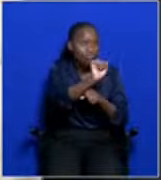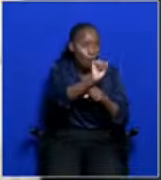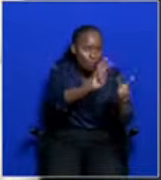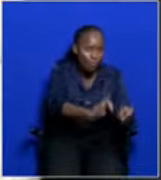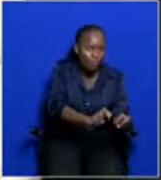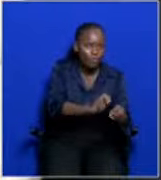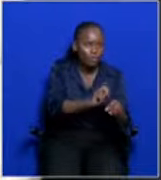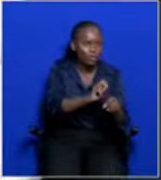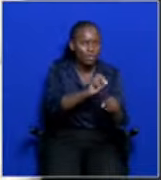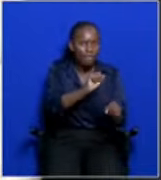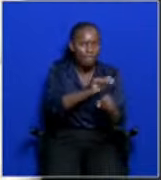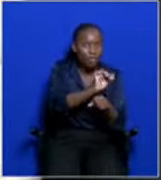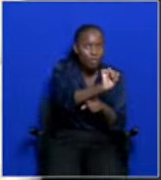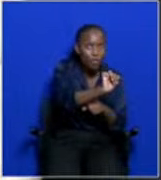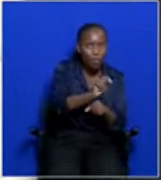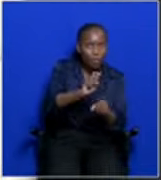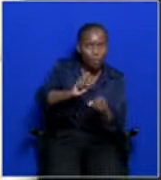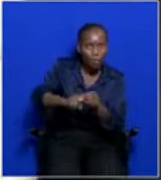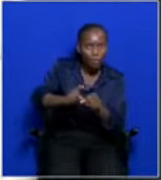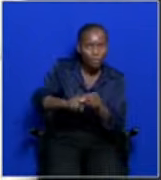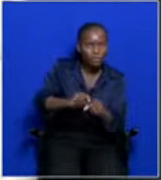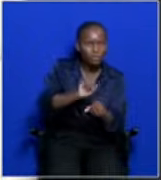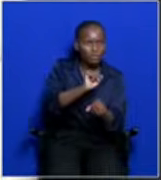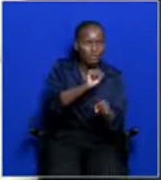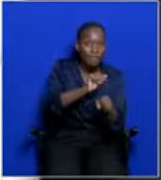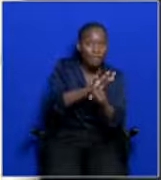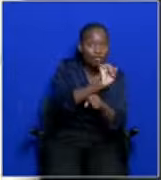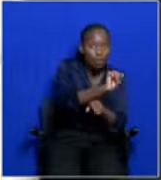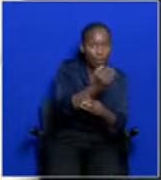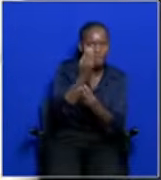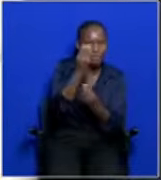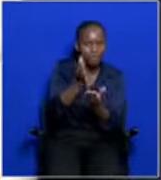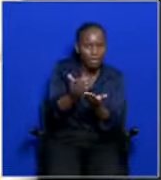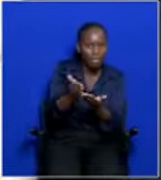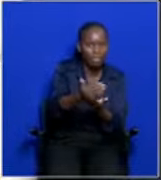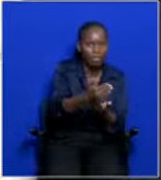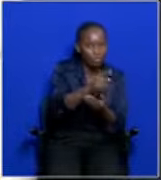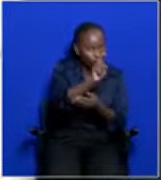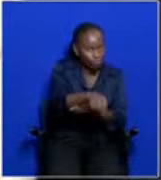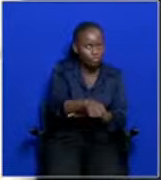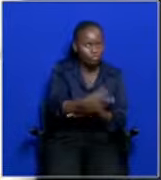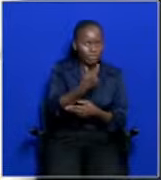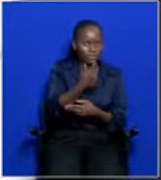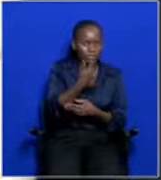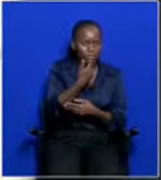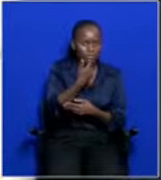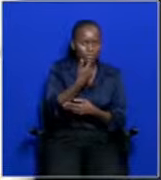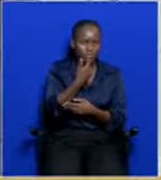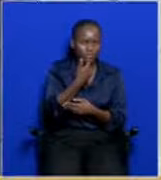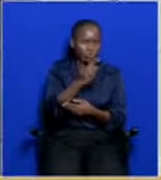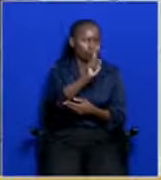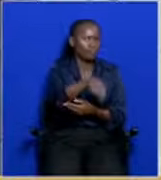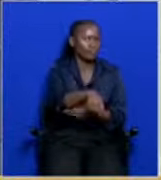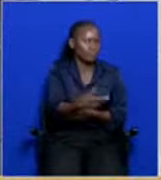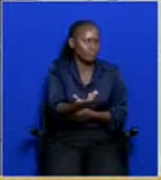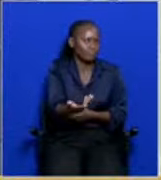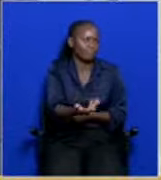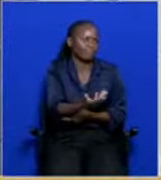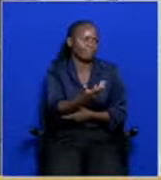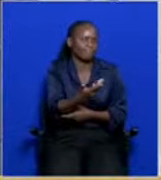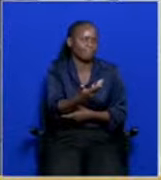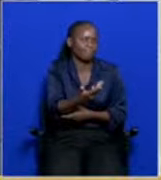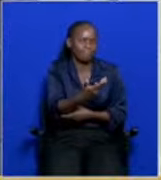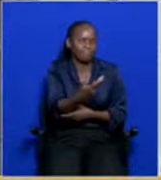quality of information that you get, and so you should be, without even prompting by the commission.